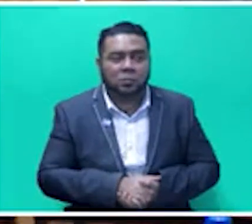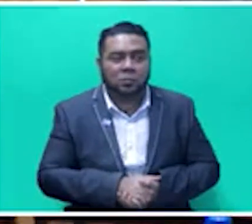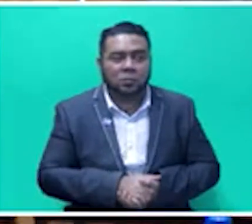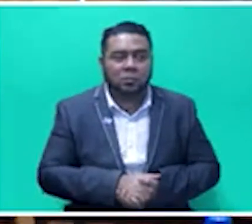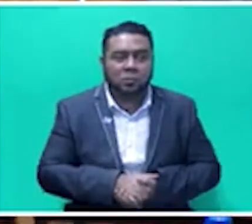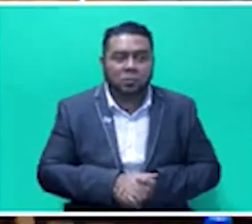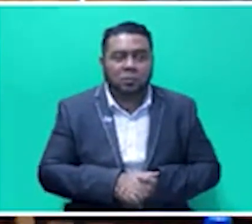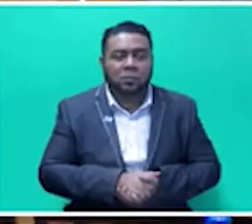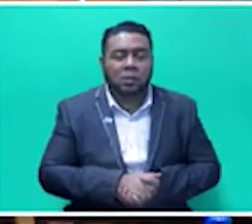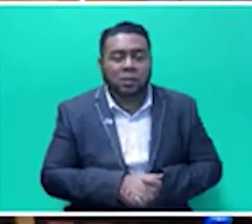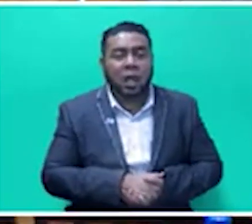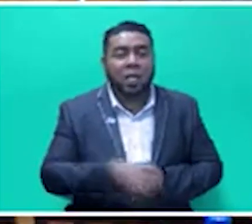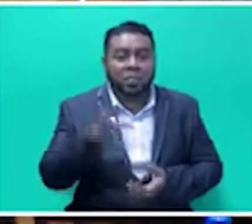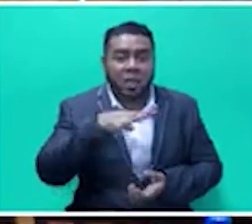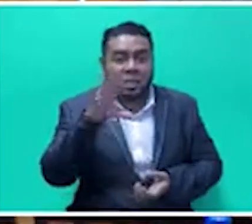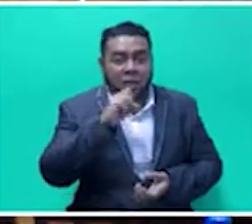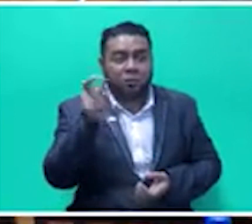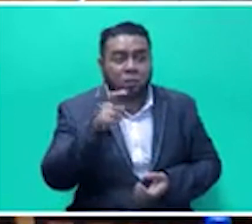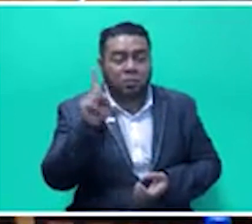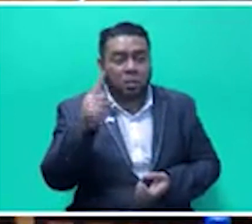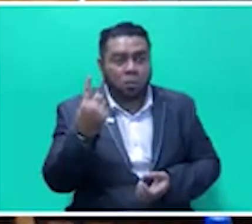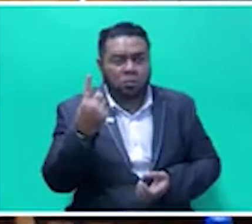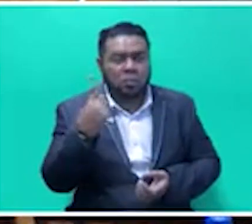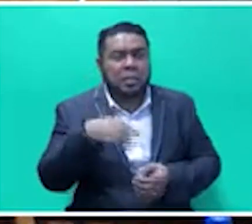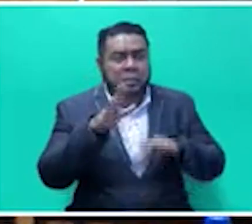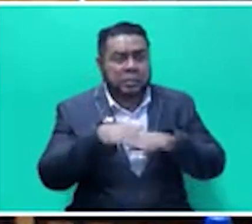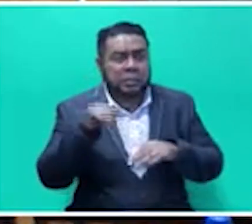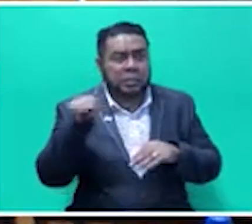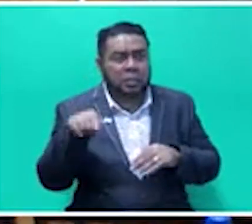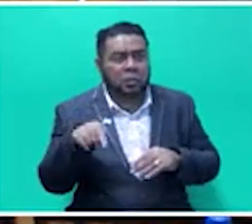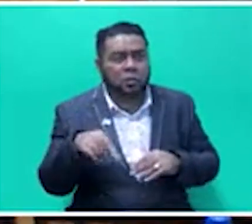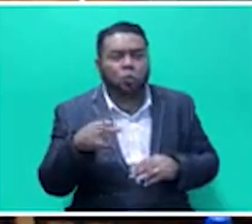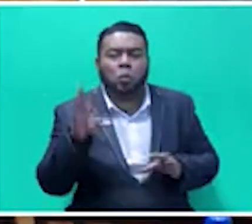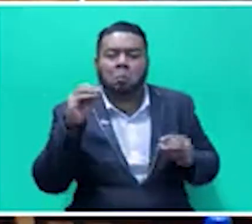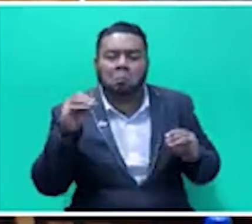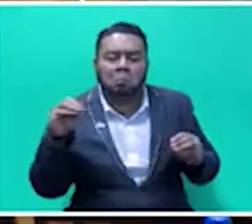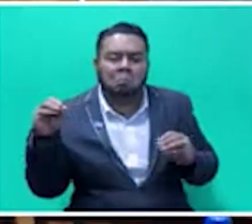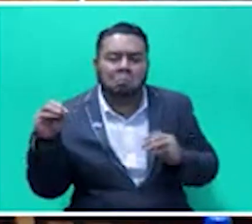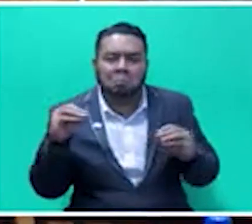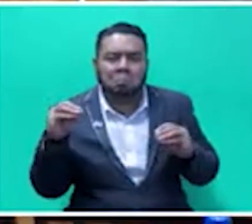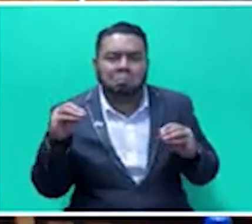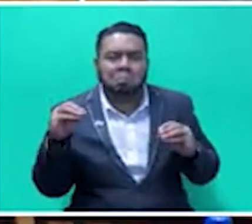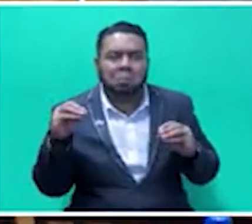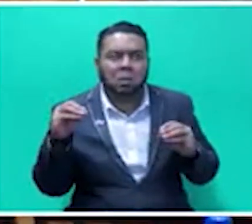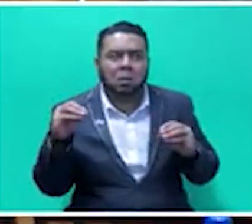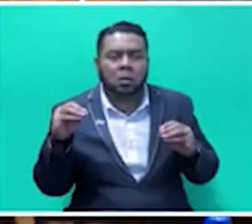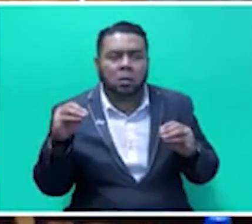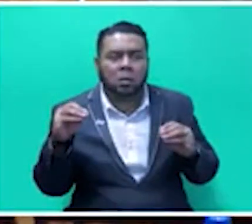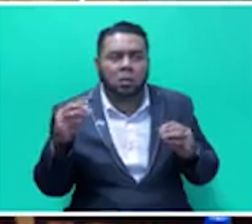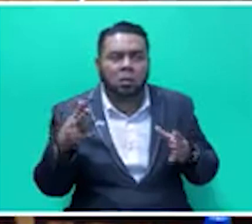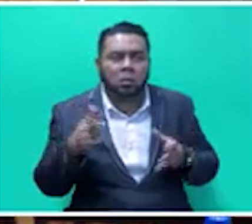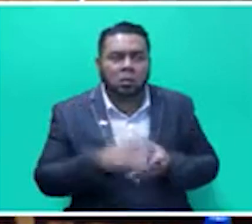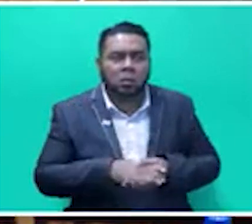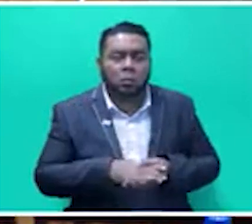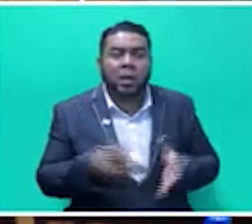And that, Mr. Speaker, came from someone sitting there who kept his mouth shut when